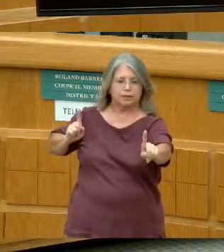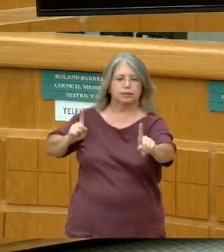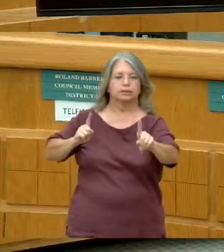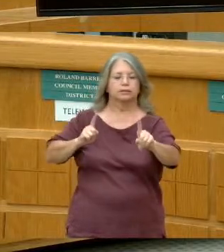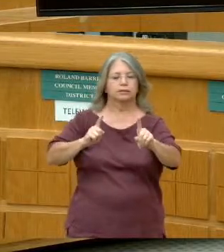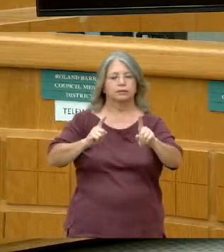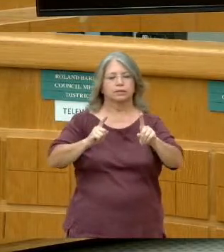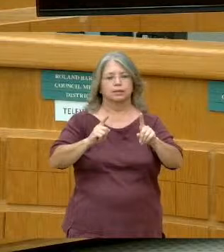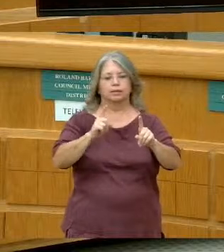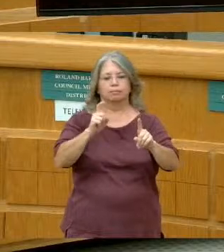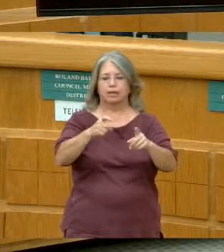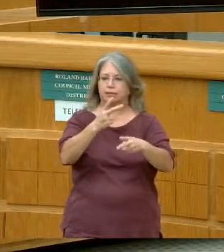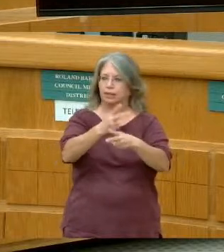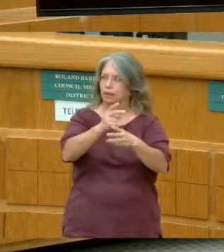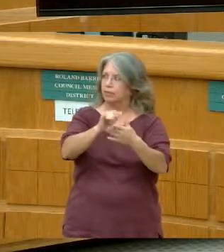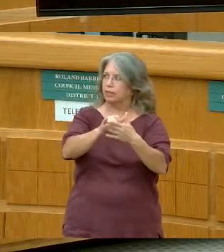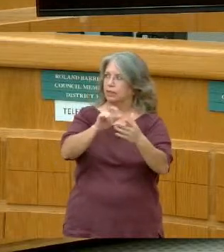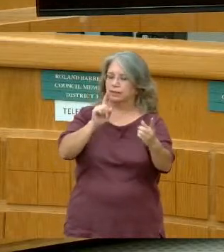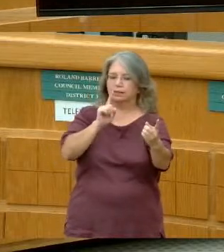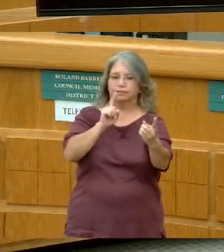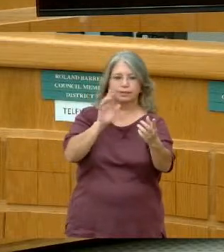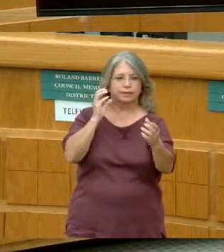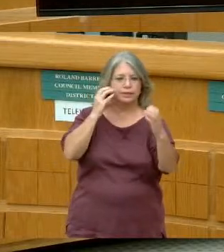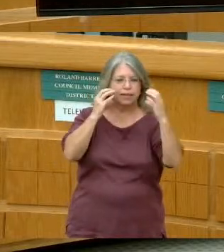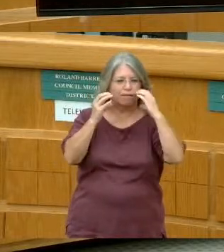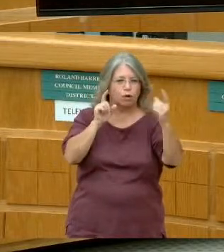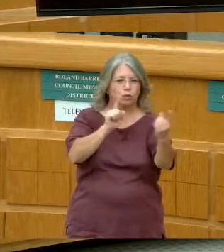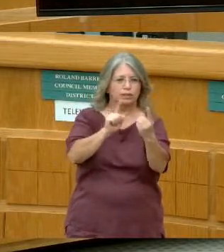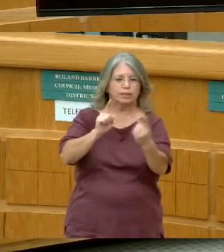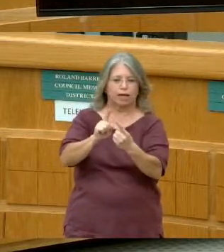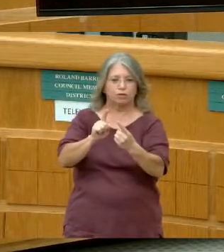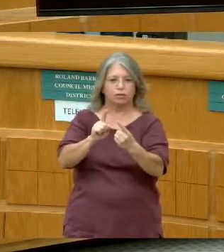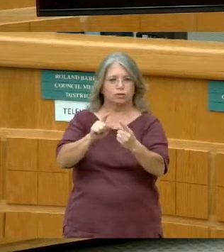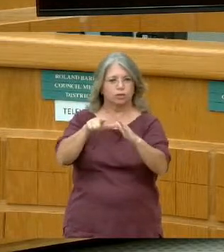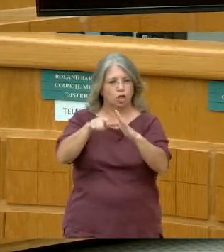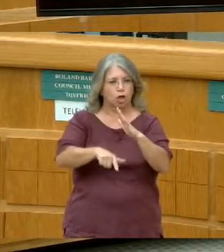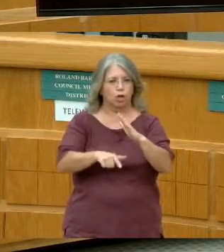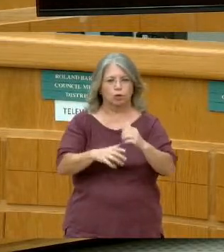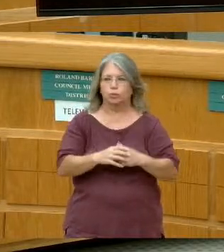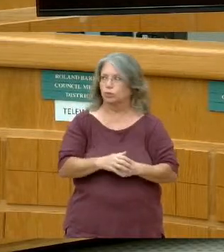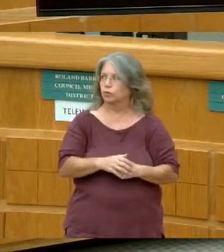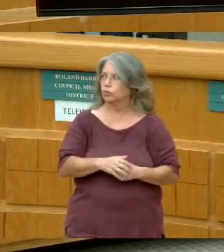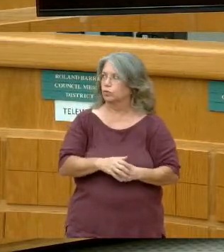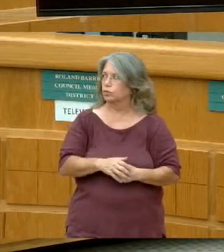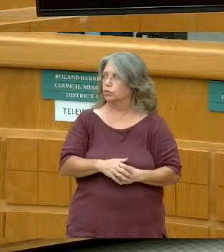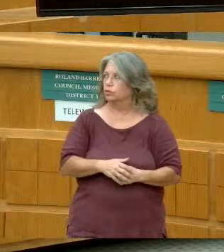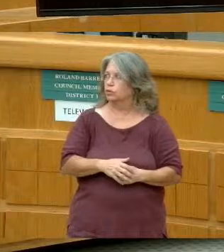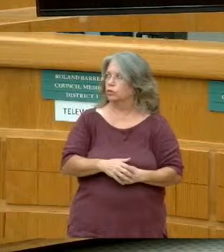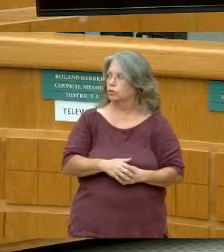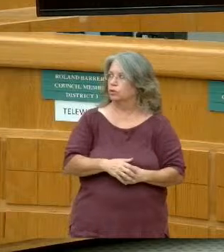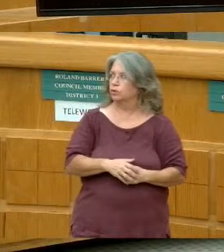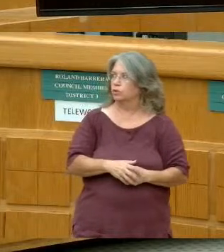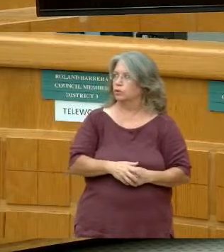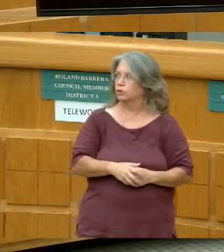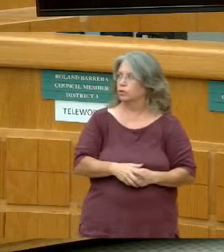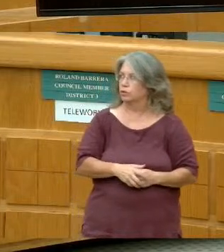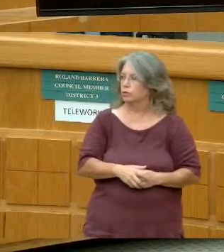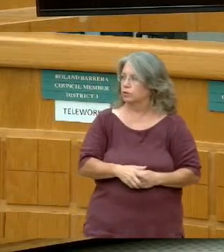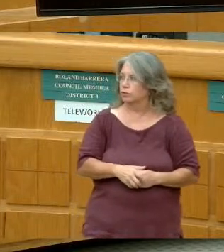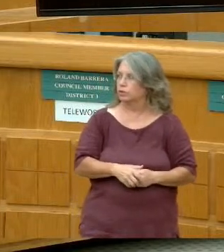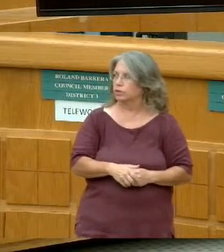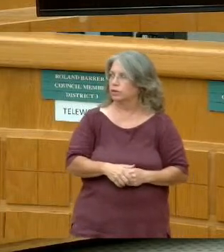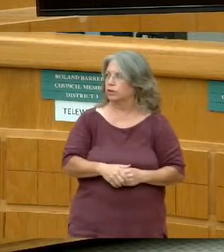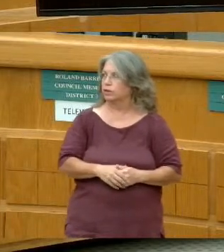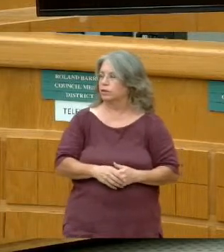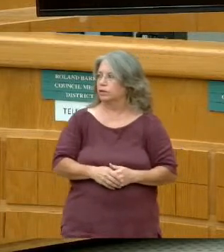low. And if you remember, I'm going to back up to it. The curve is not that steep